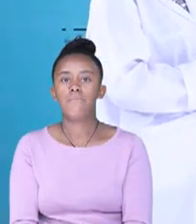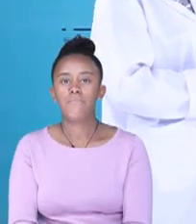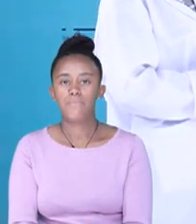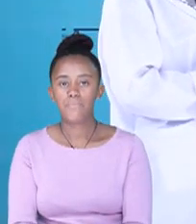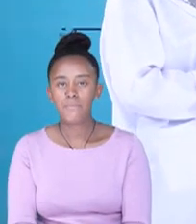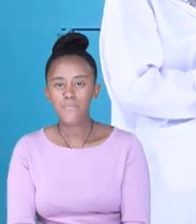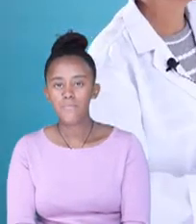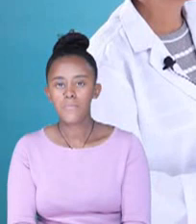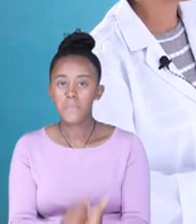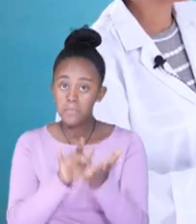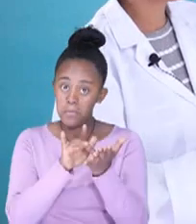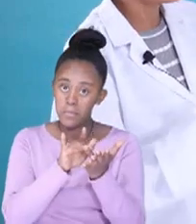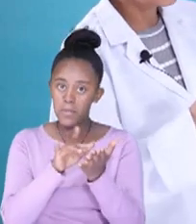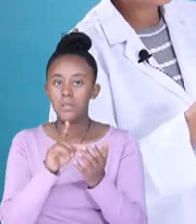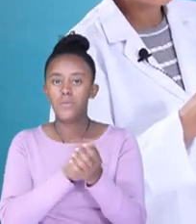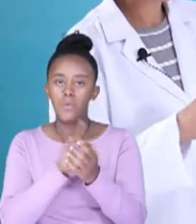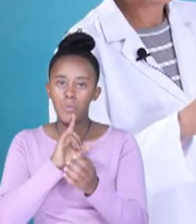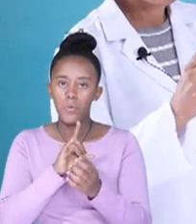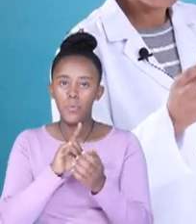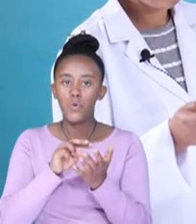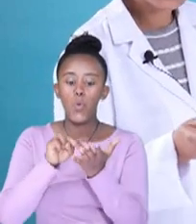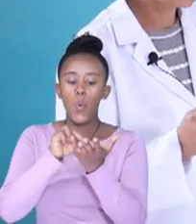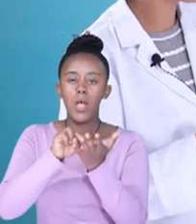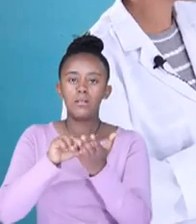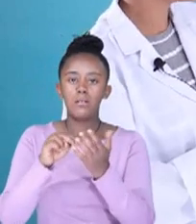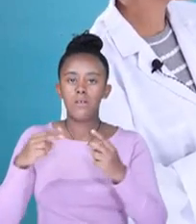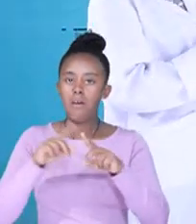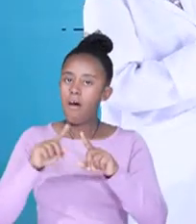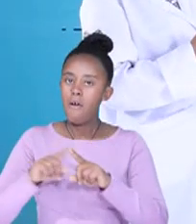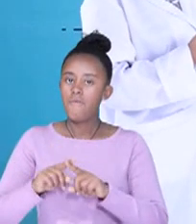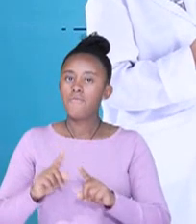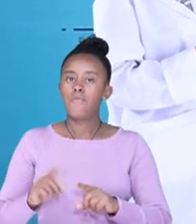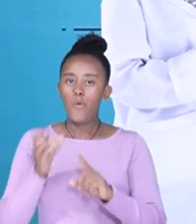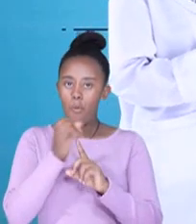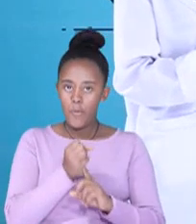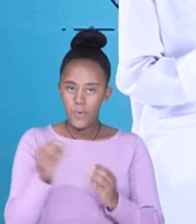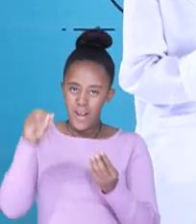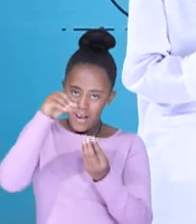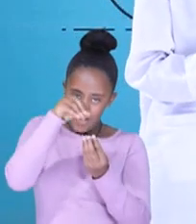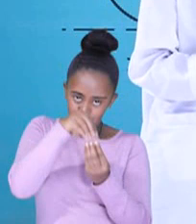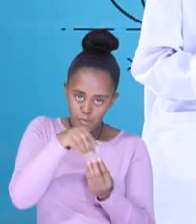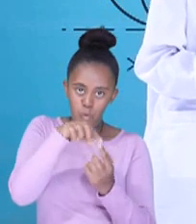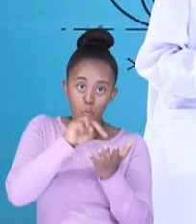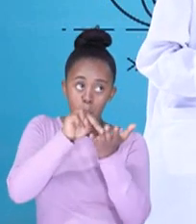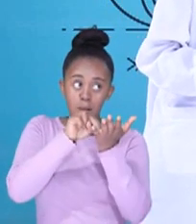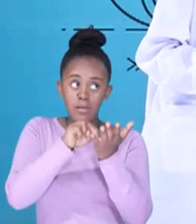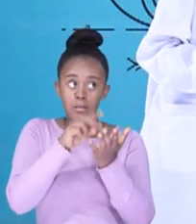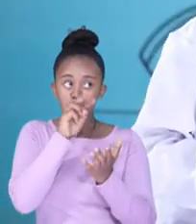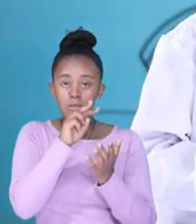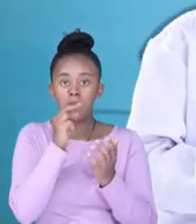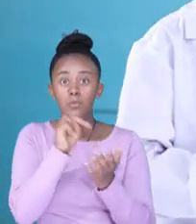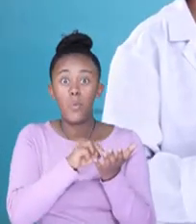central part of the cell, and the nucleus has different components. And in addition to the nucleus, here we